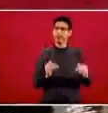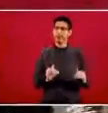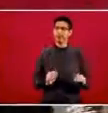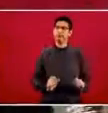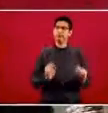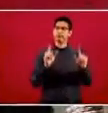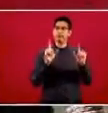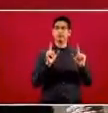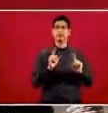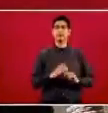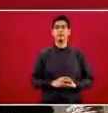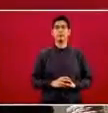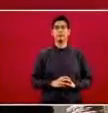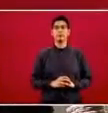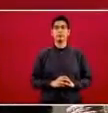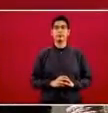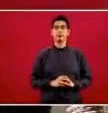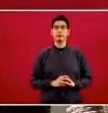senior citizens.